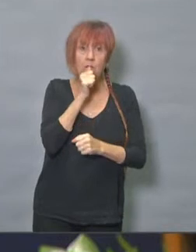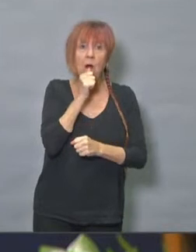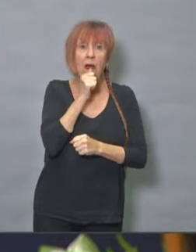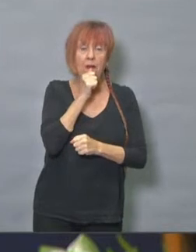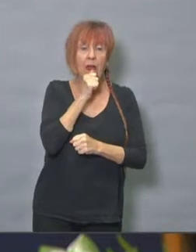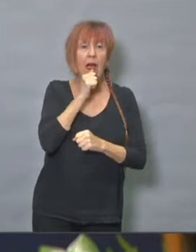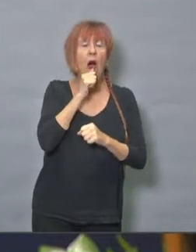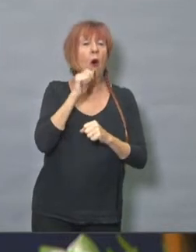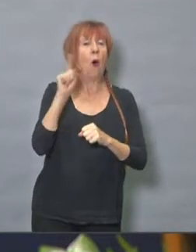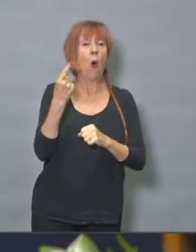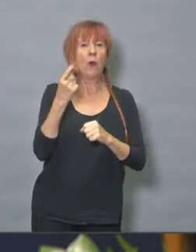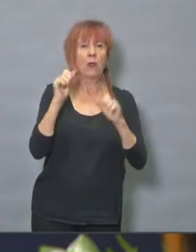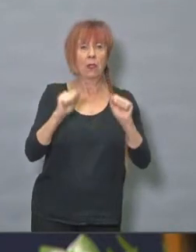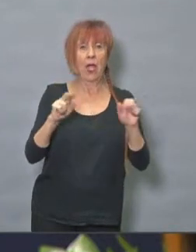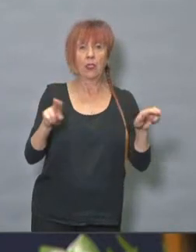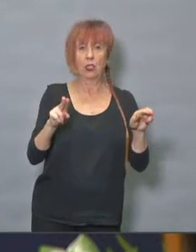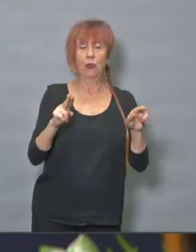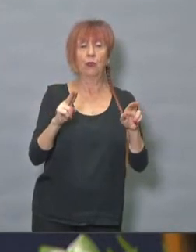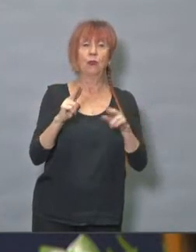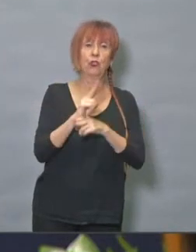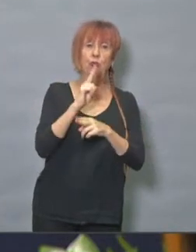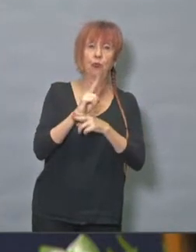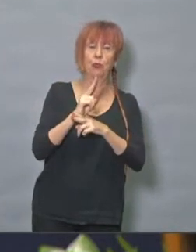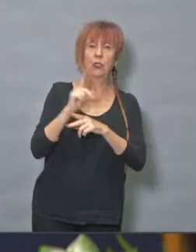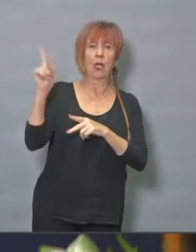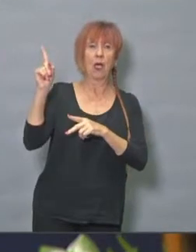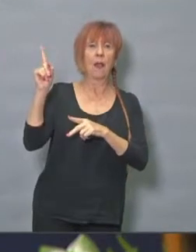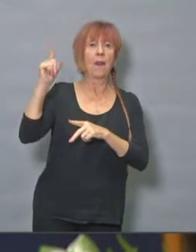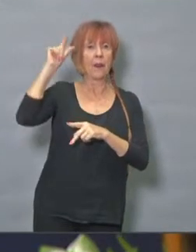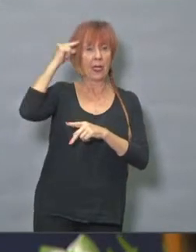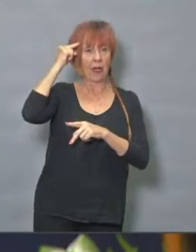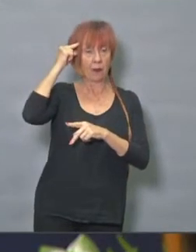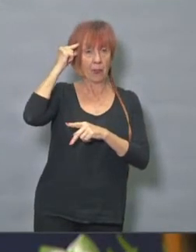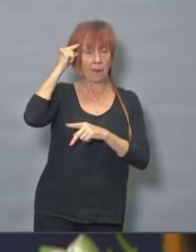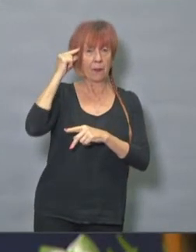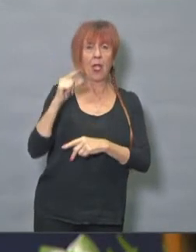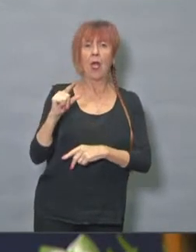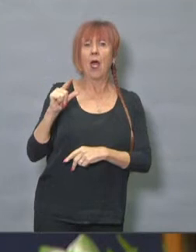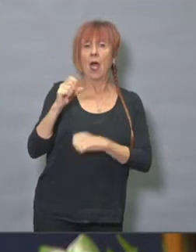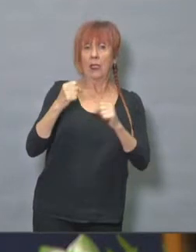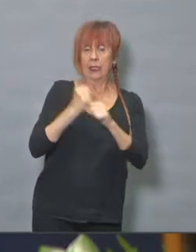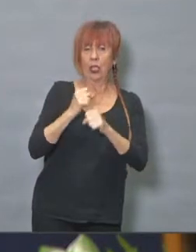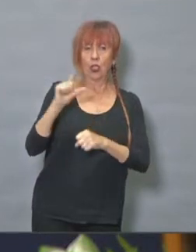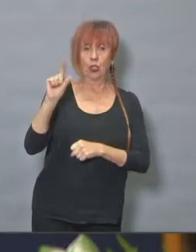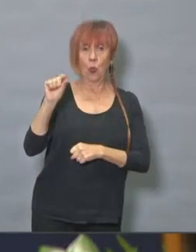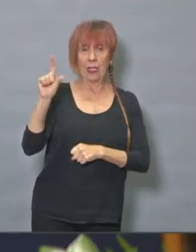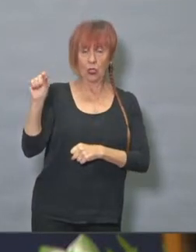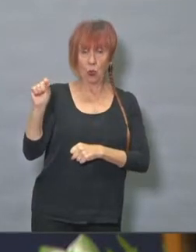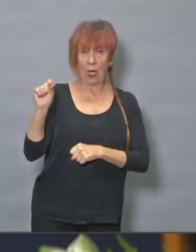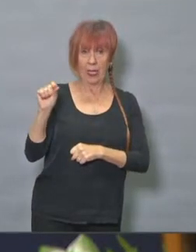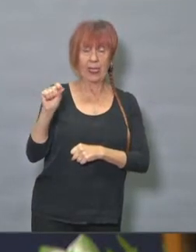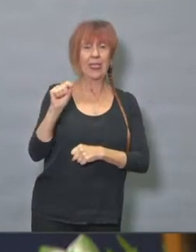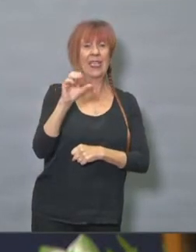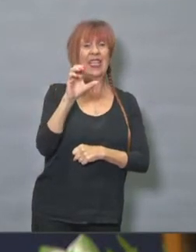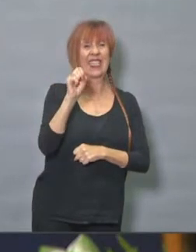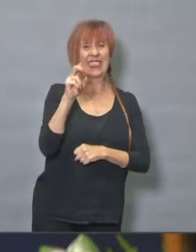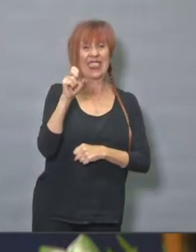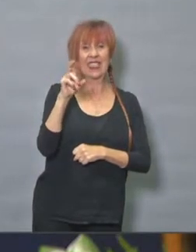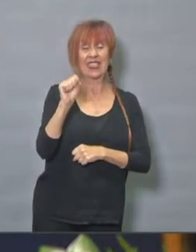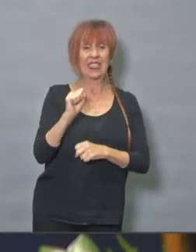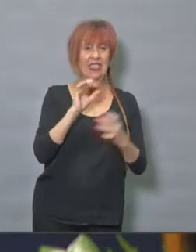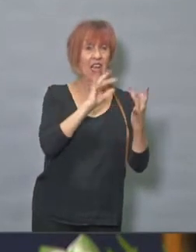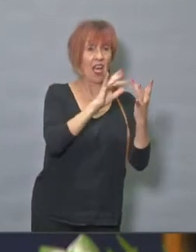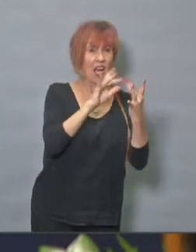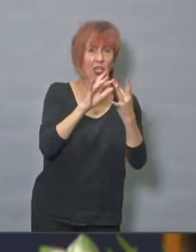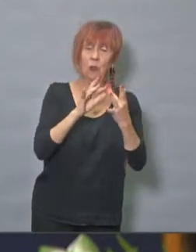used by government to produce statistics. In 2020, Census Outreach has looked very different. The Safer at Home